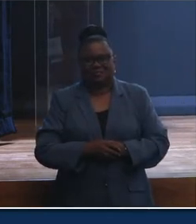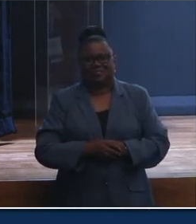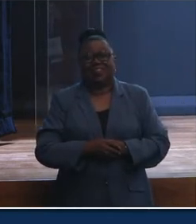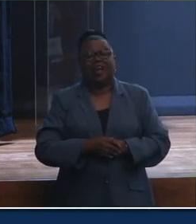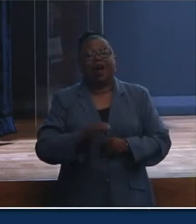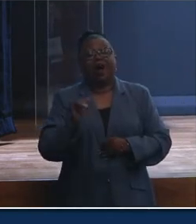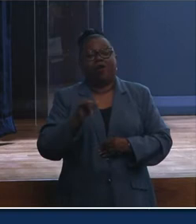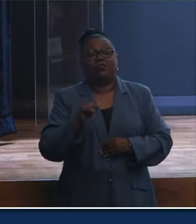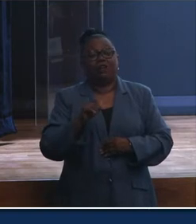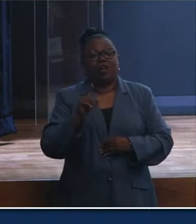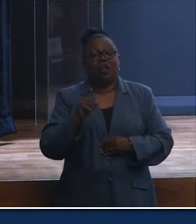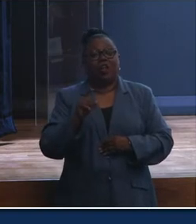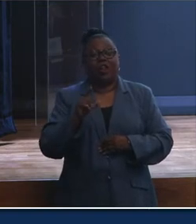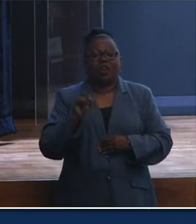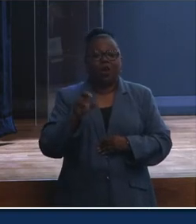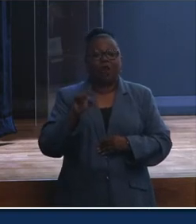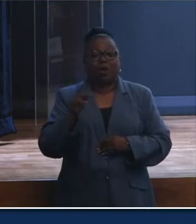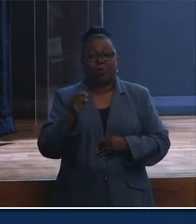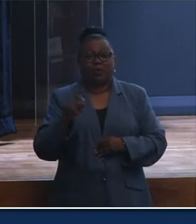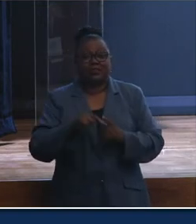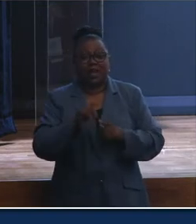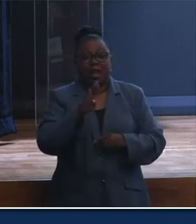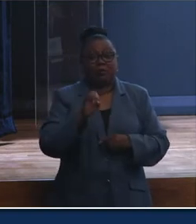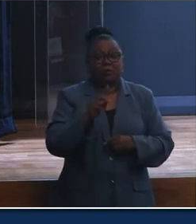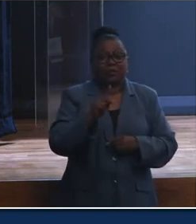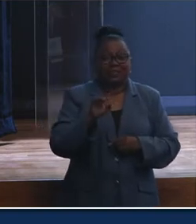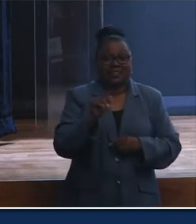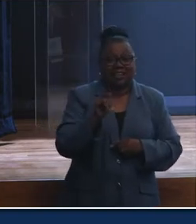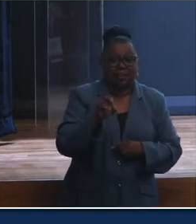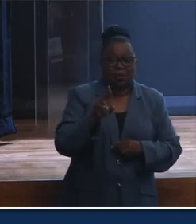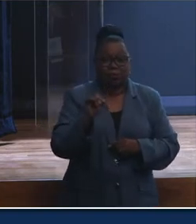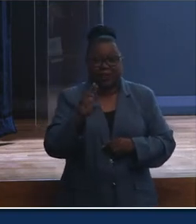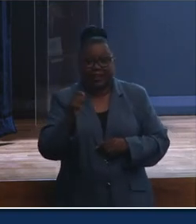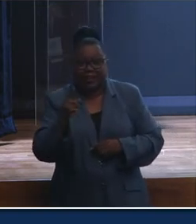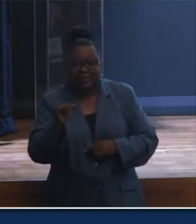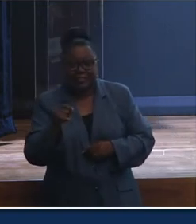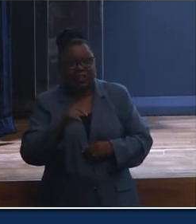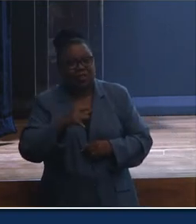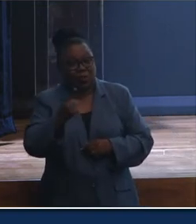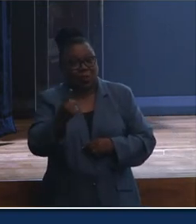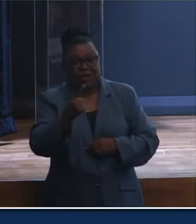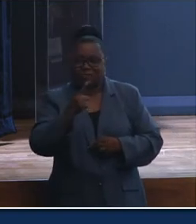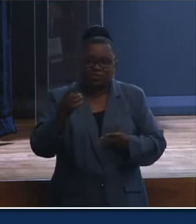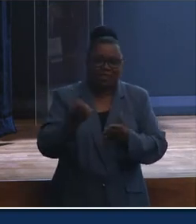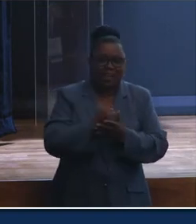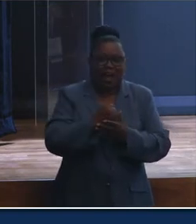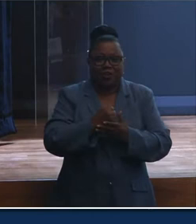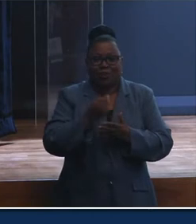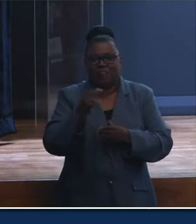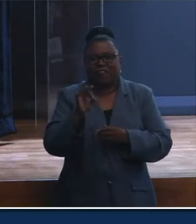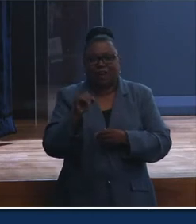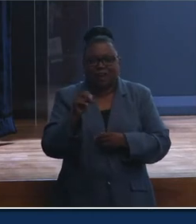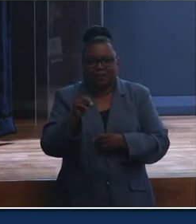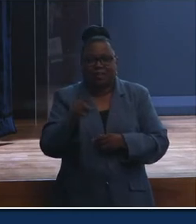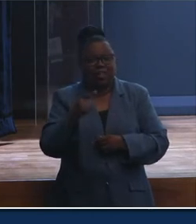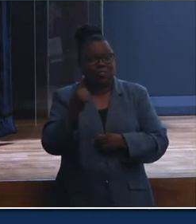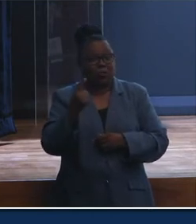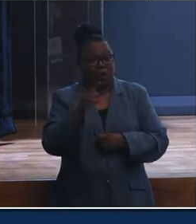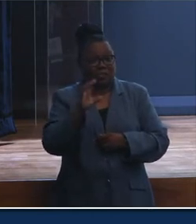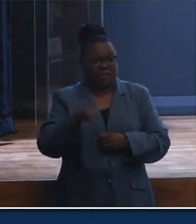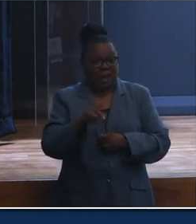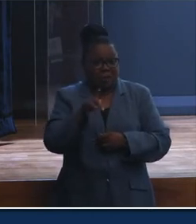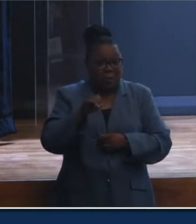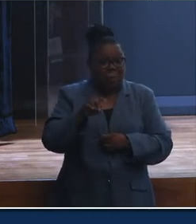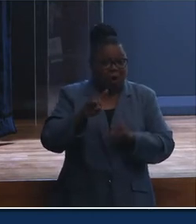As well as Laura Ricketts and Brooke Skinner Ricketts, the One Chicago Fund, the Chicago